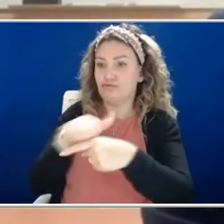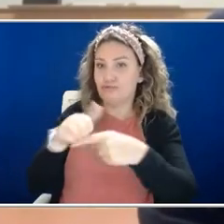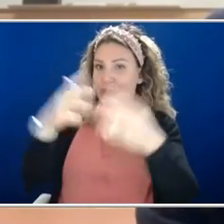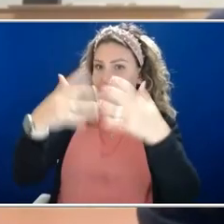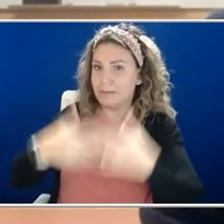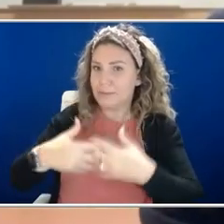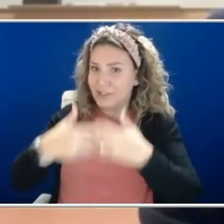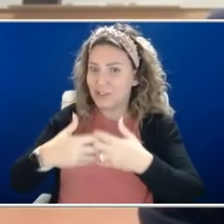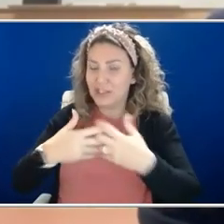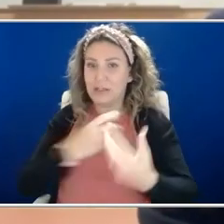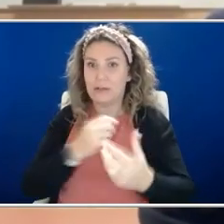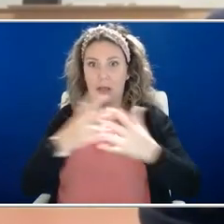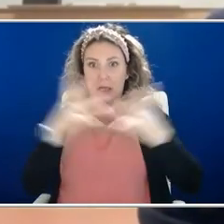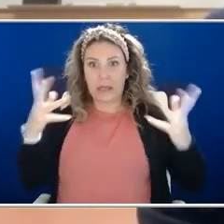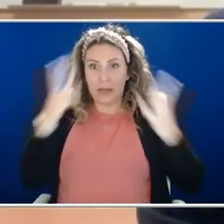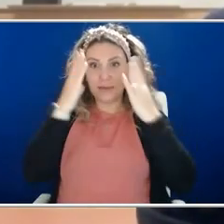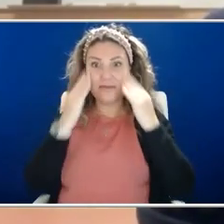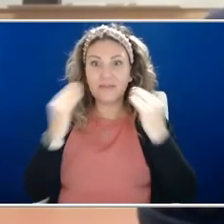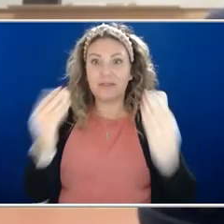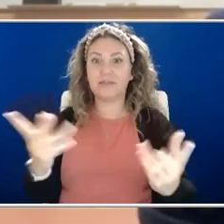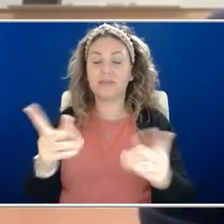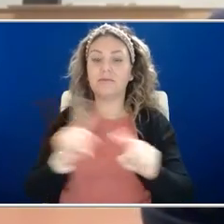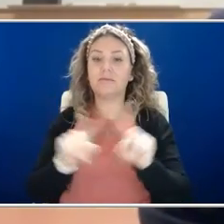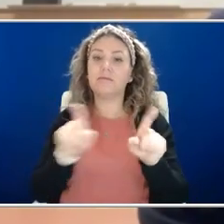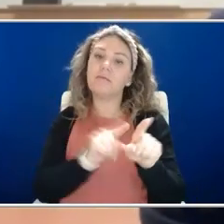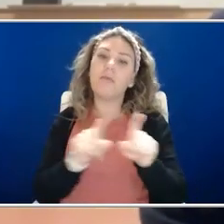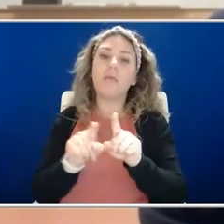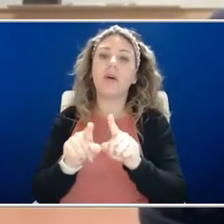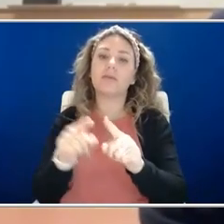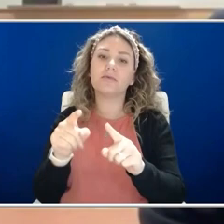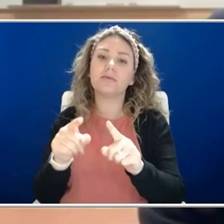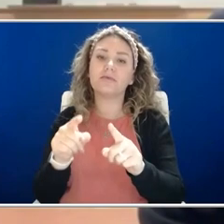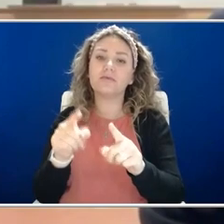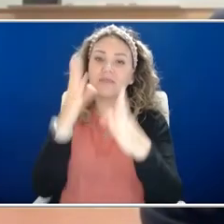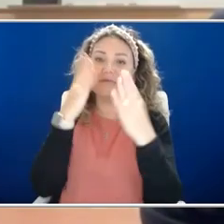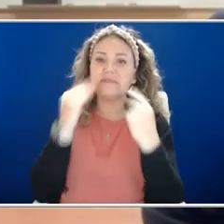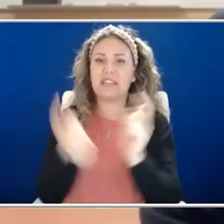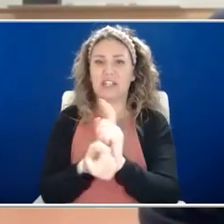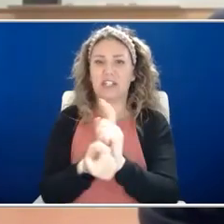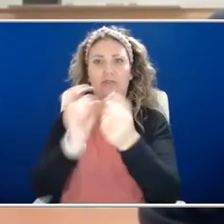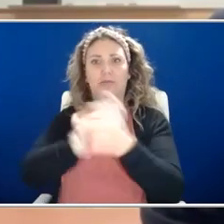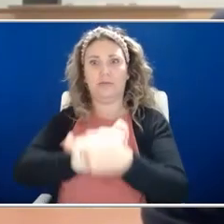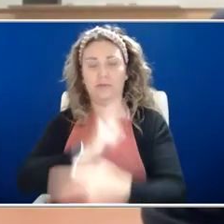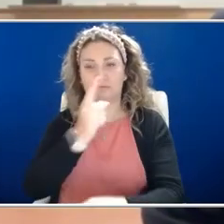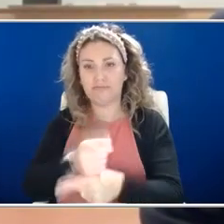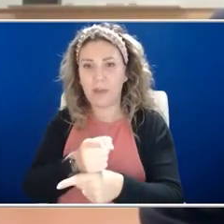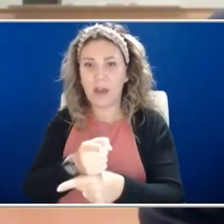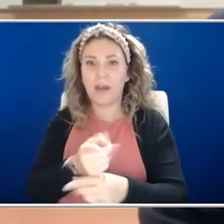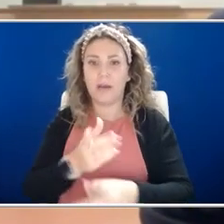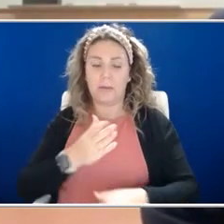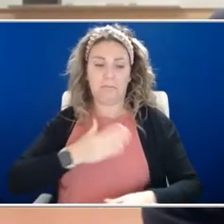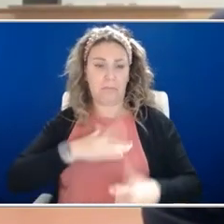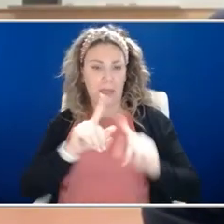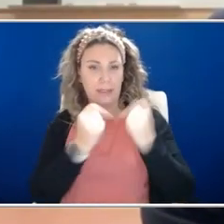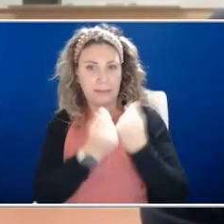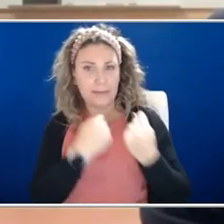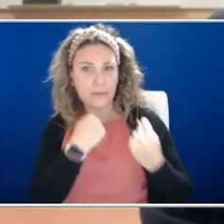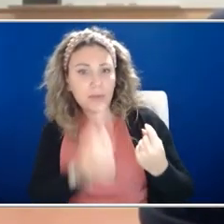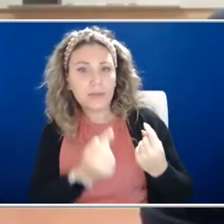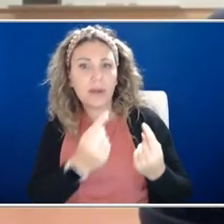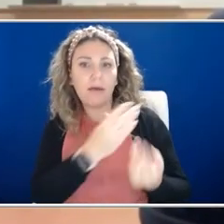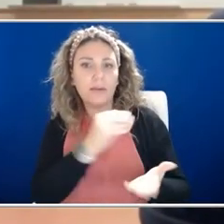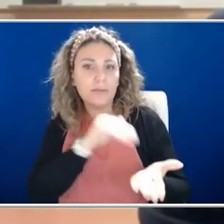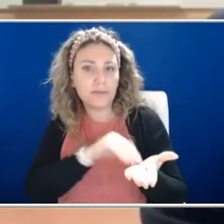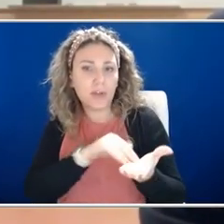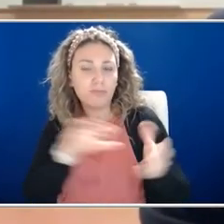a vast amount of data, but really also data continues to shift, right? So I always tell my team and the physicians that, you